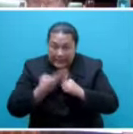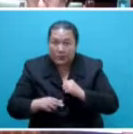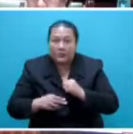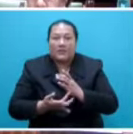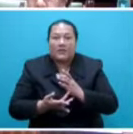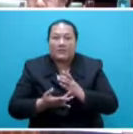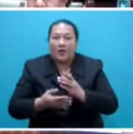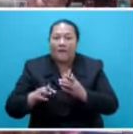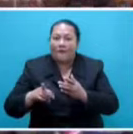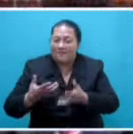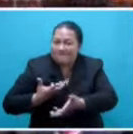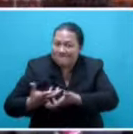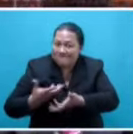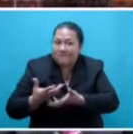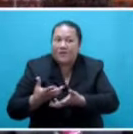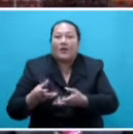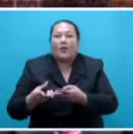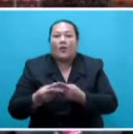interaction with the people.